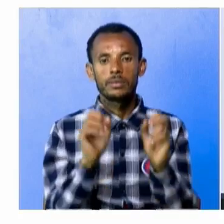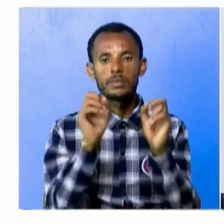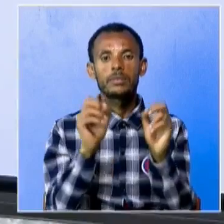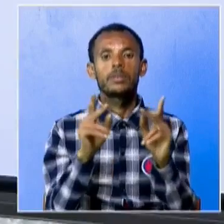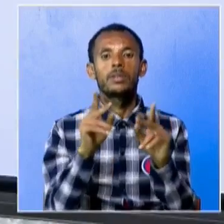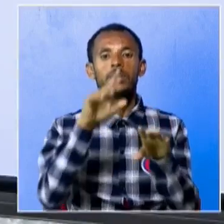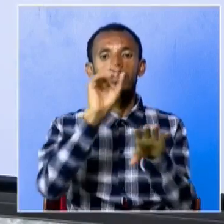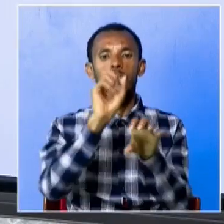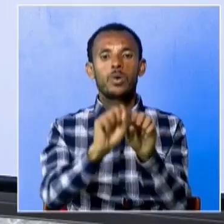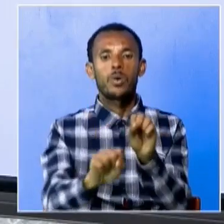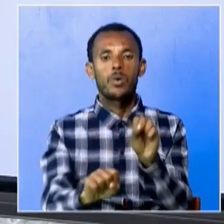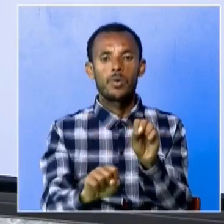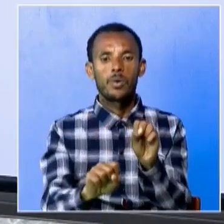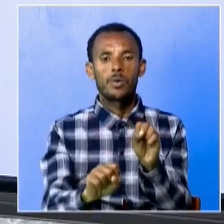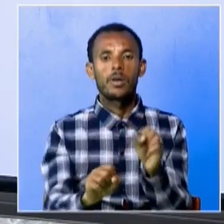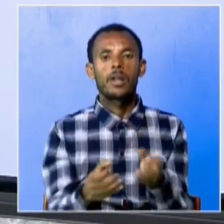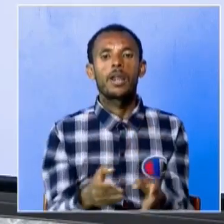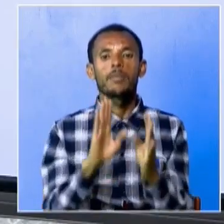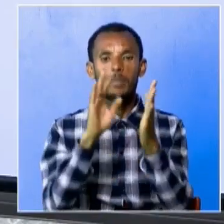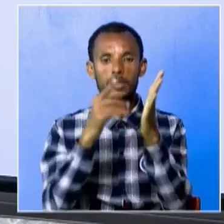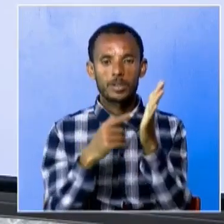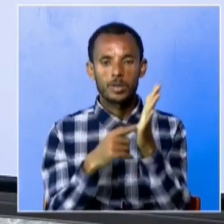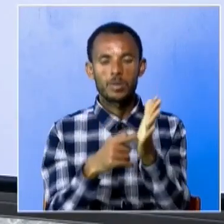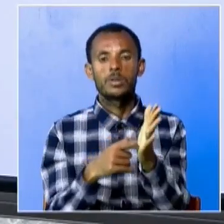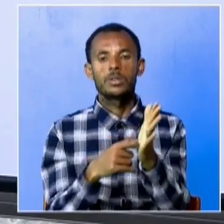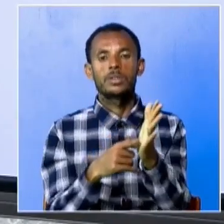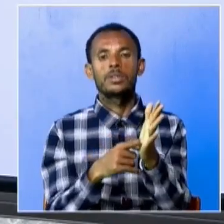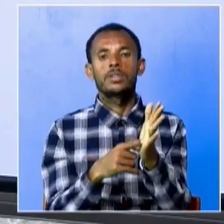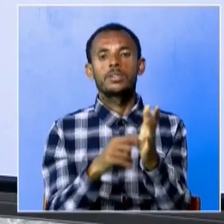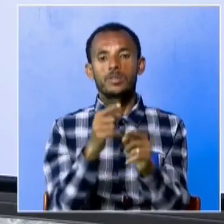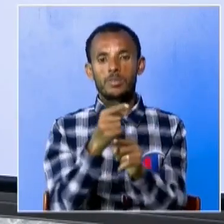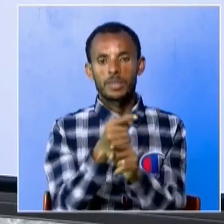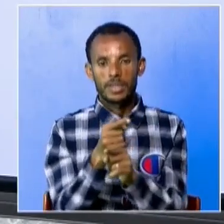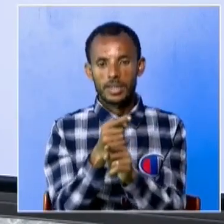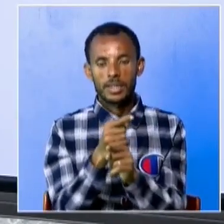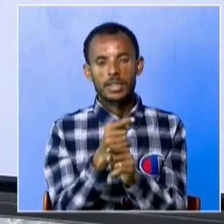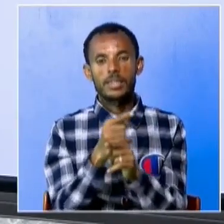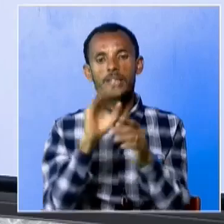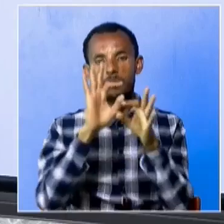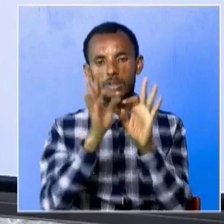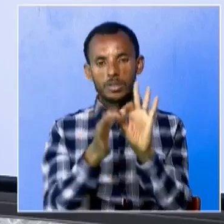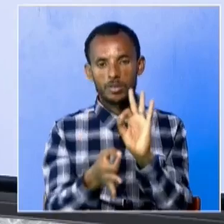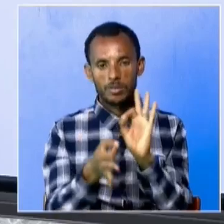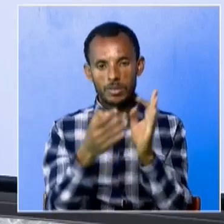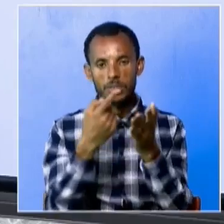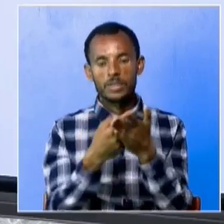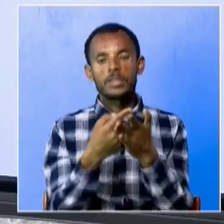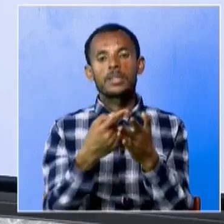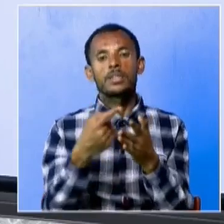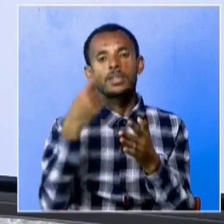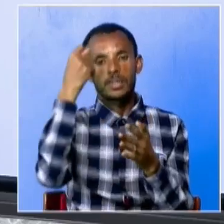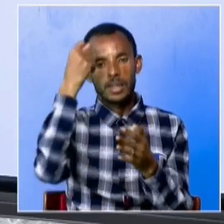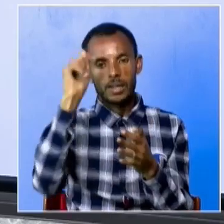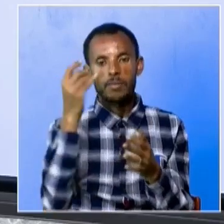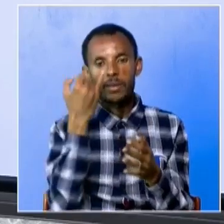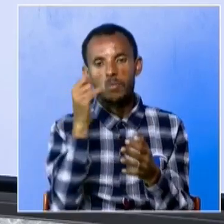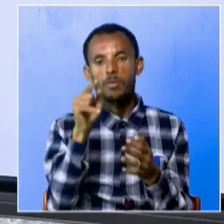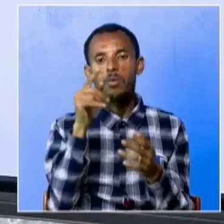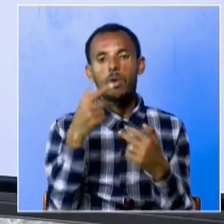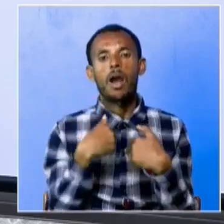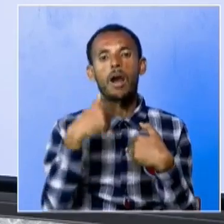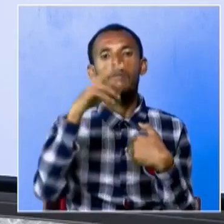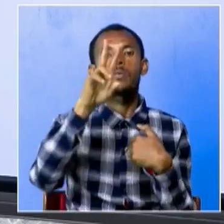Okay, so let me show you the geometric interpretation of this theorem. Okay, if you have